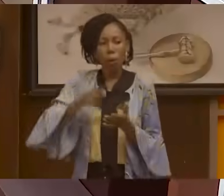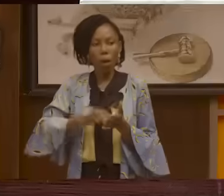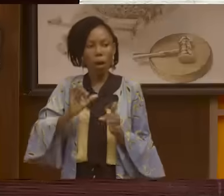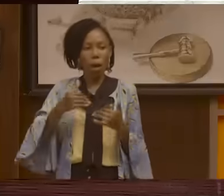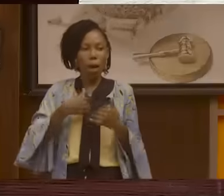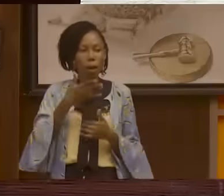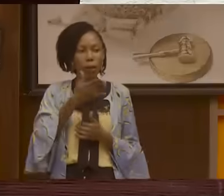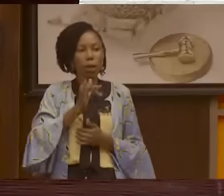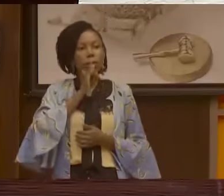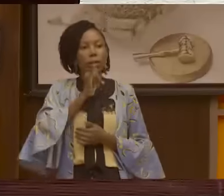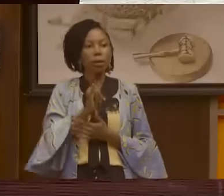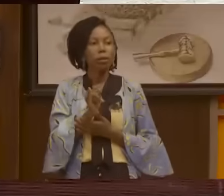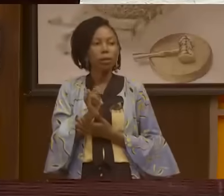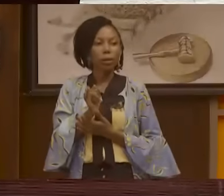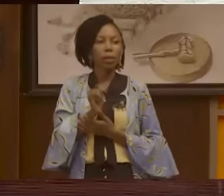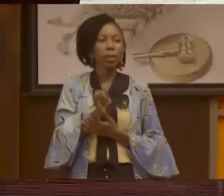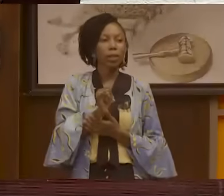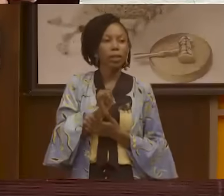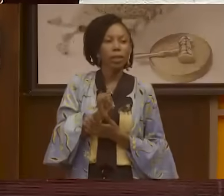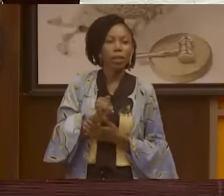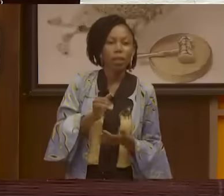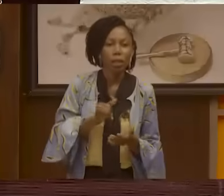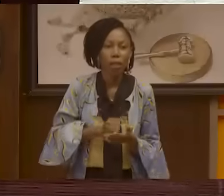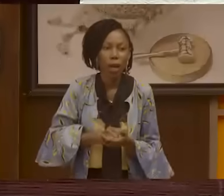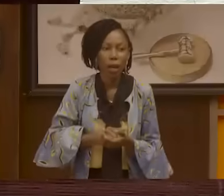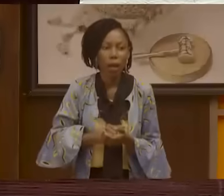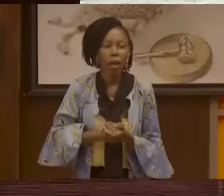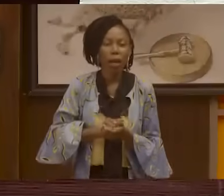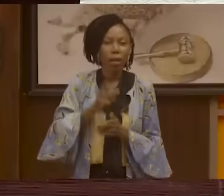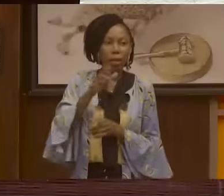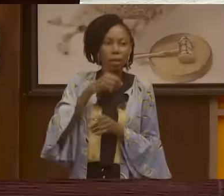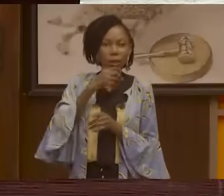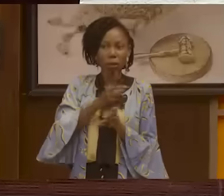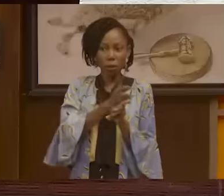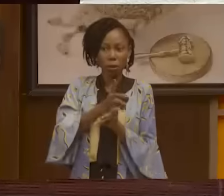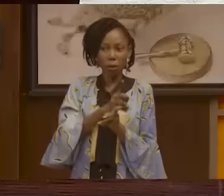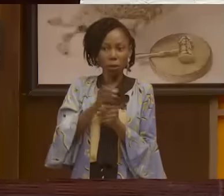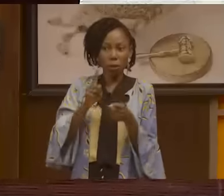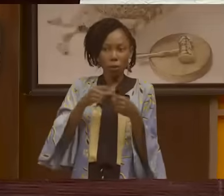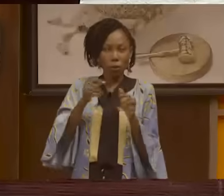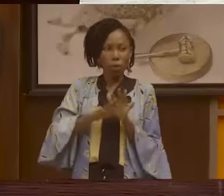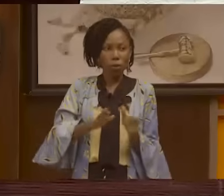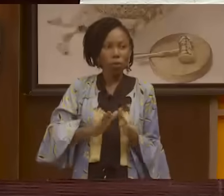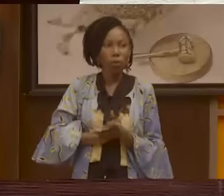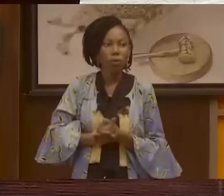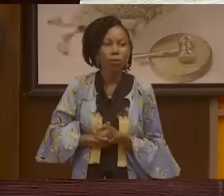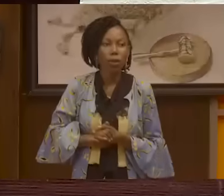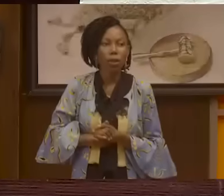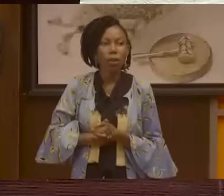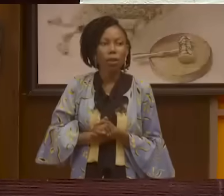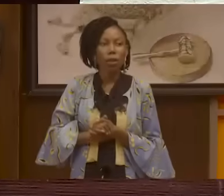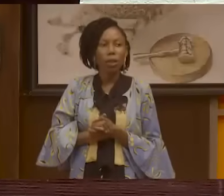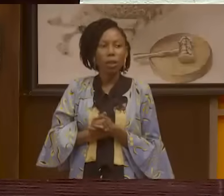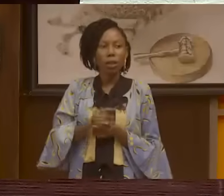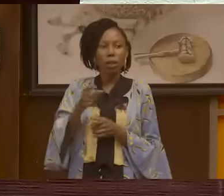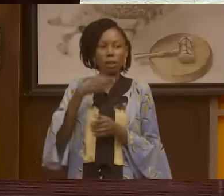is, he's not taking care of his children. Are you listening to me? Yes, ma'am. I mean, what you have here is that